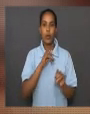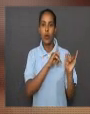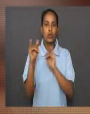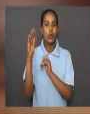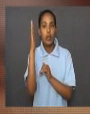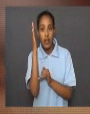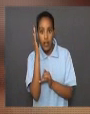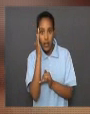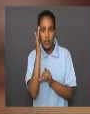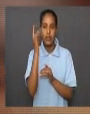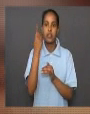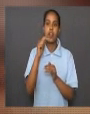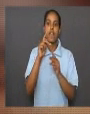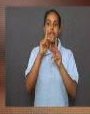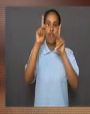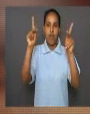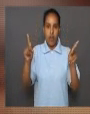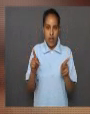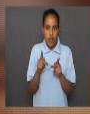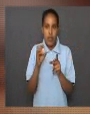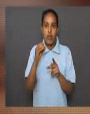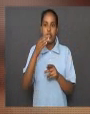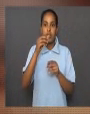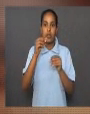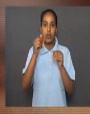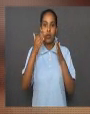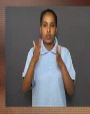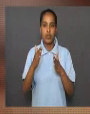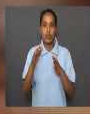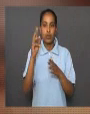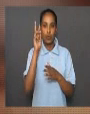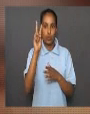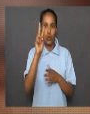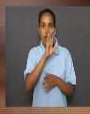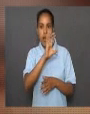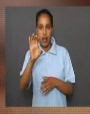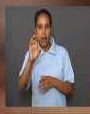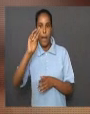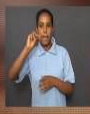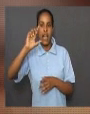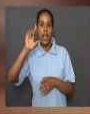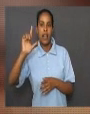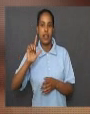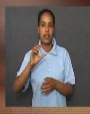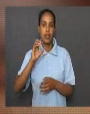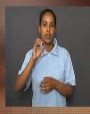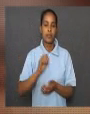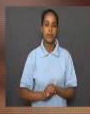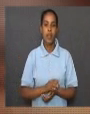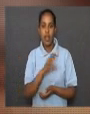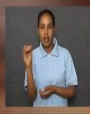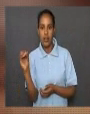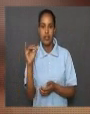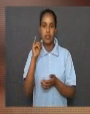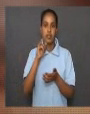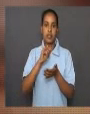also know that the volume of the solution is 200 milliliters, and